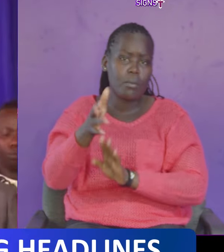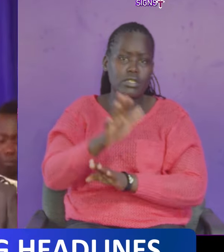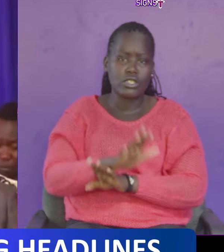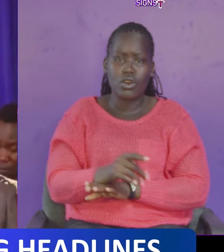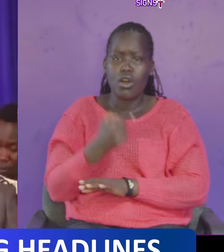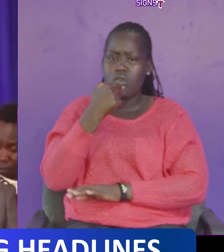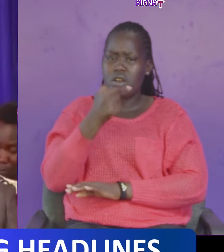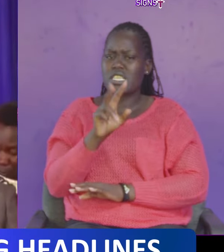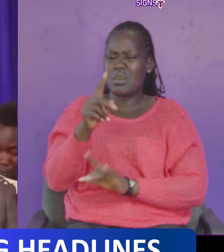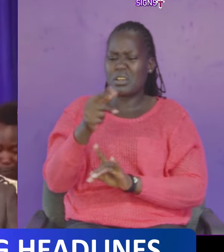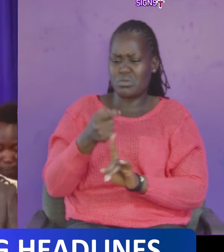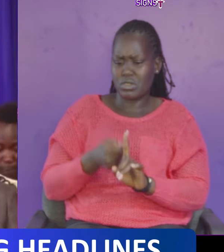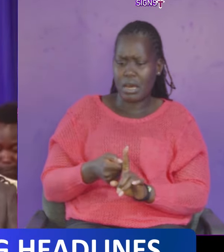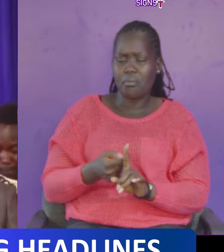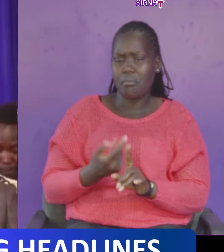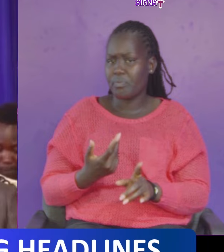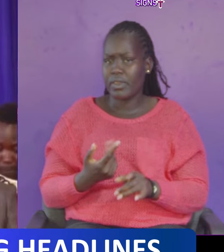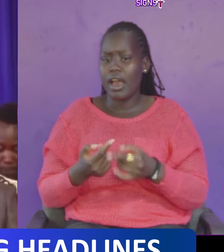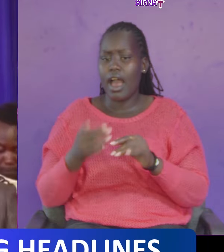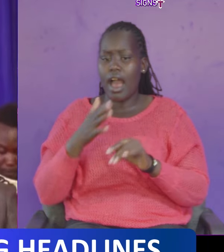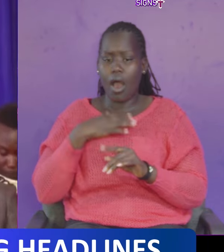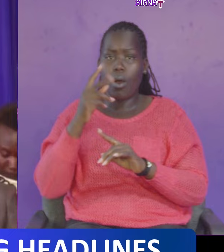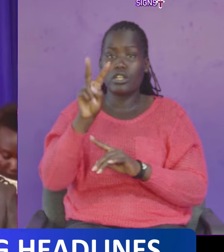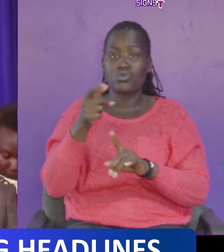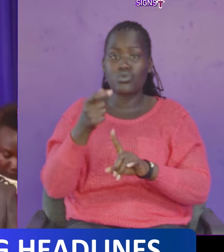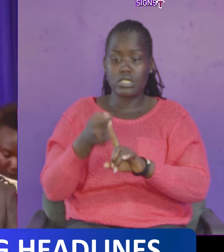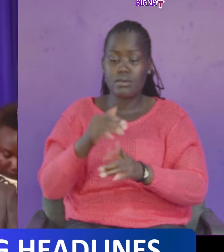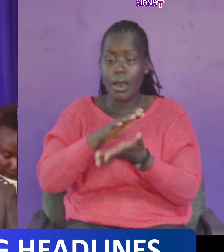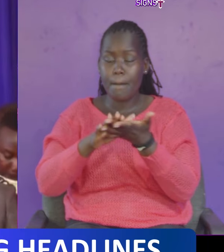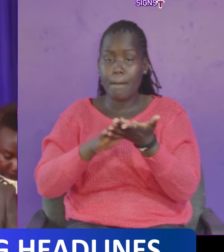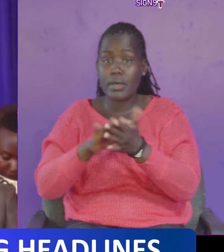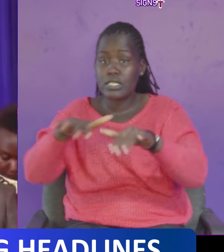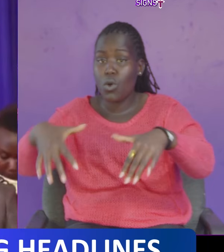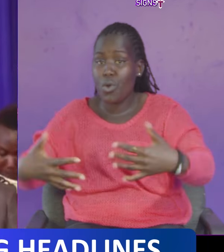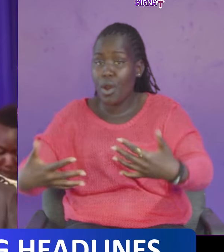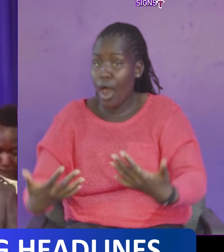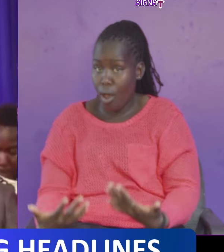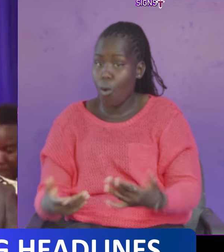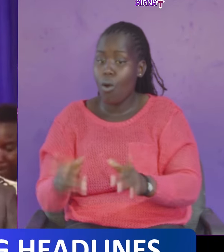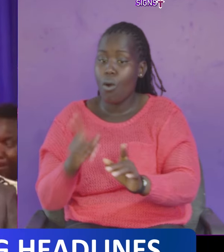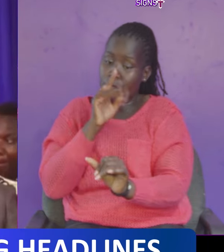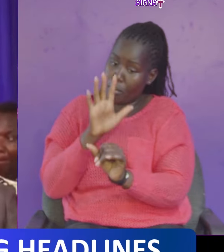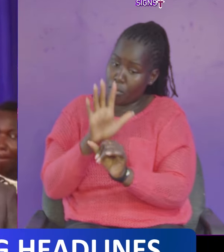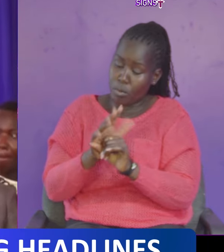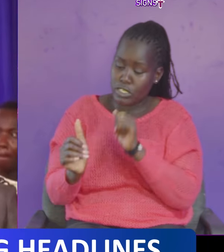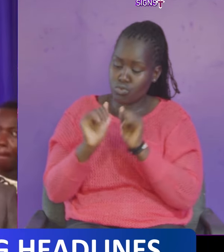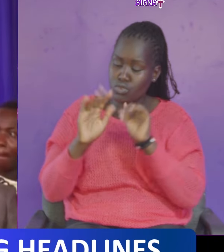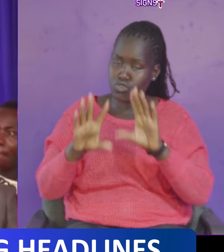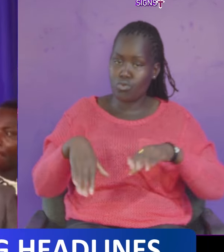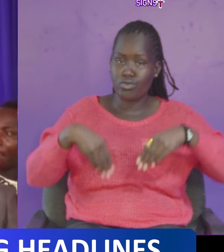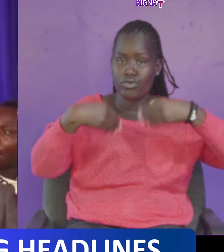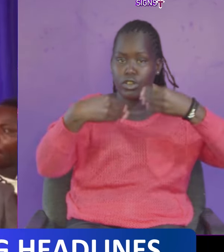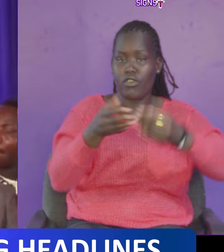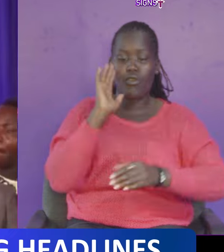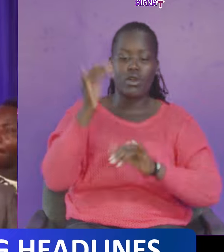term. Our 2 terms will be based on how the promises that we have been given will be